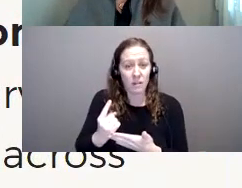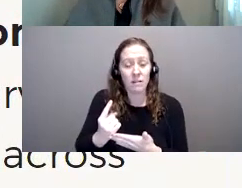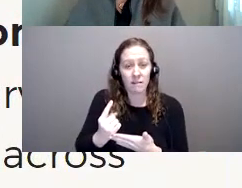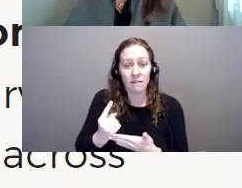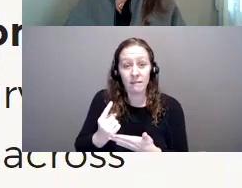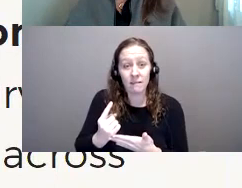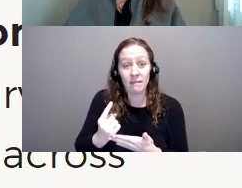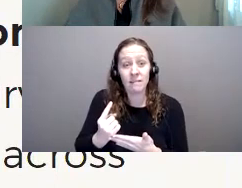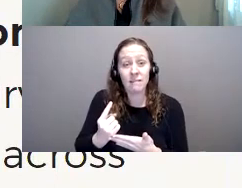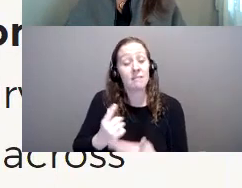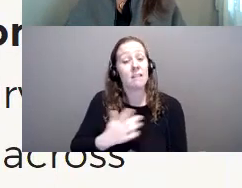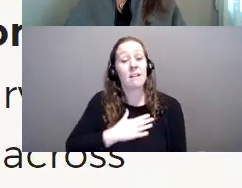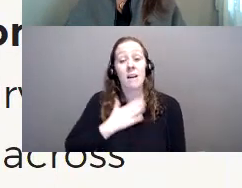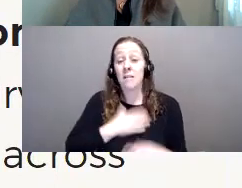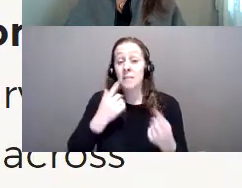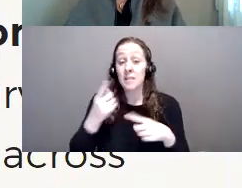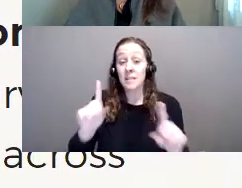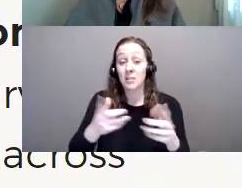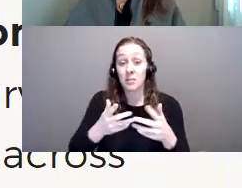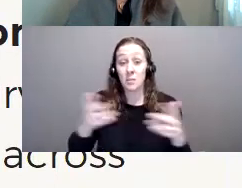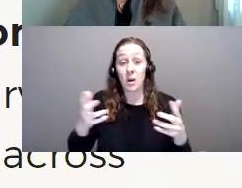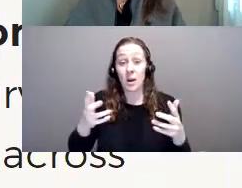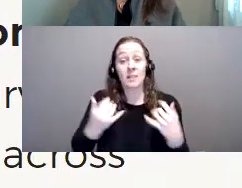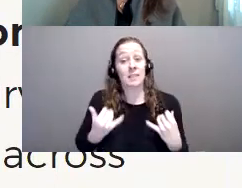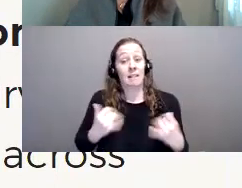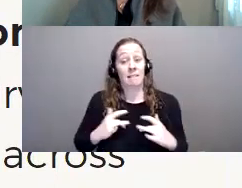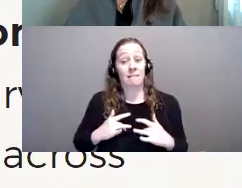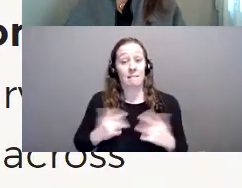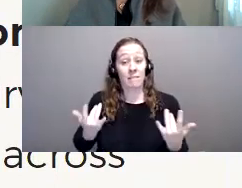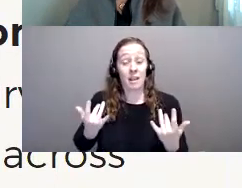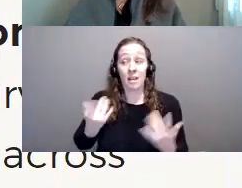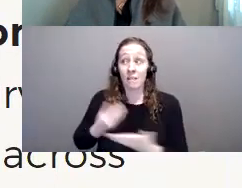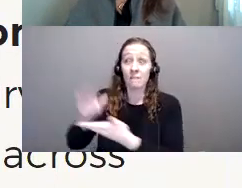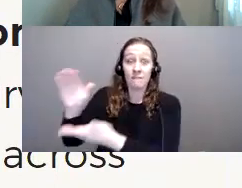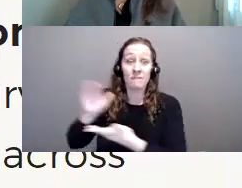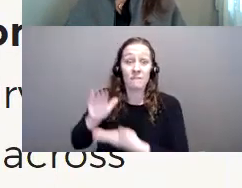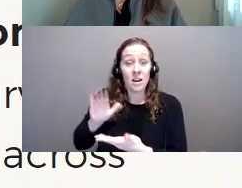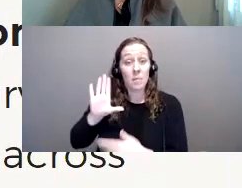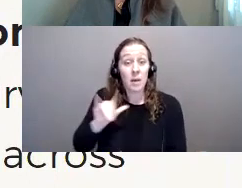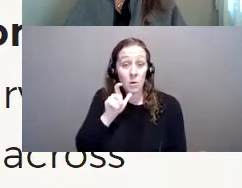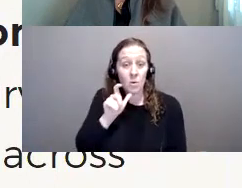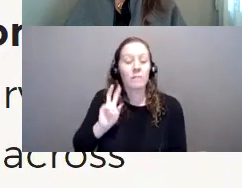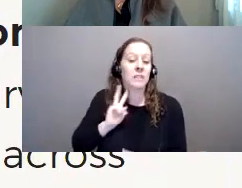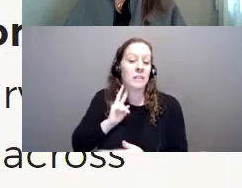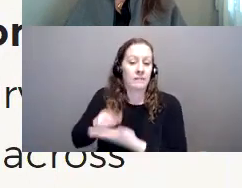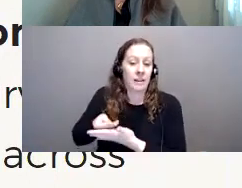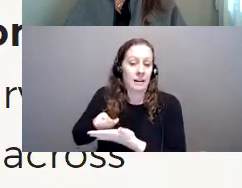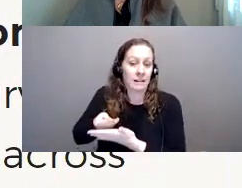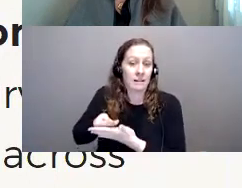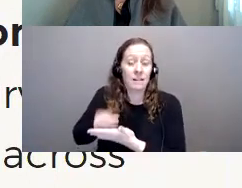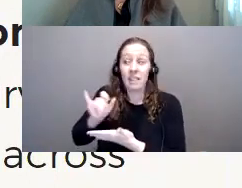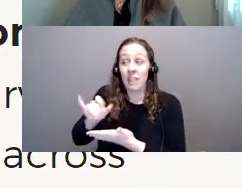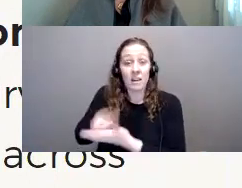to announce that this event today was funded by the Victims Fund. It's a grant